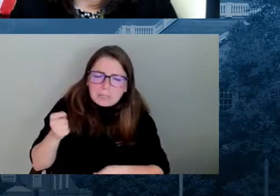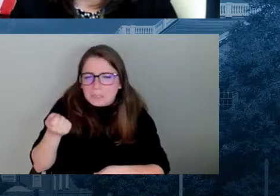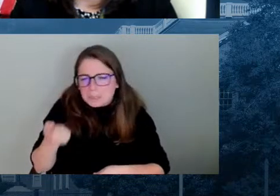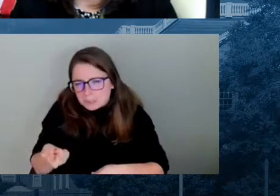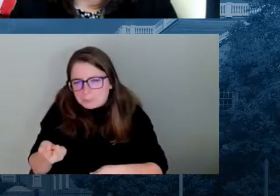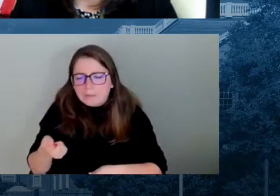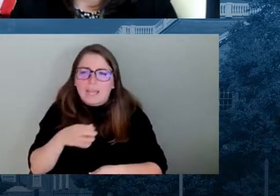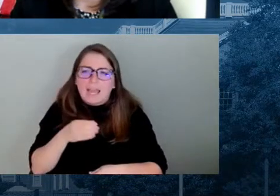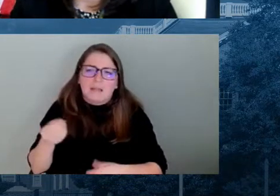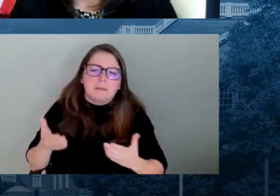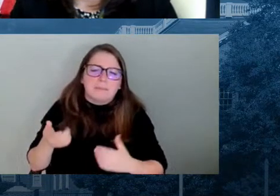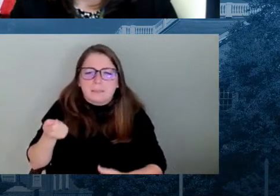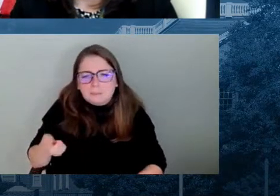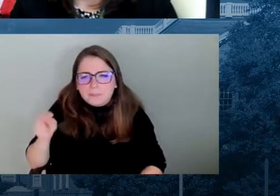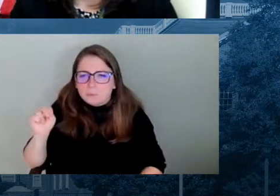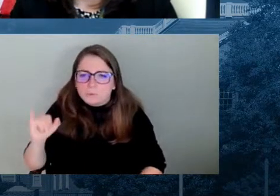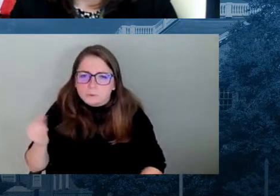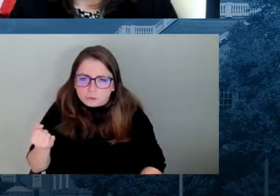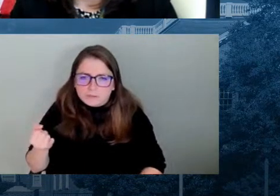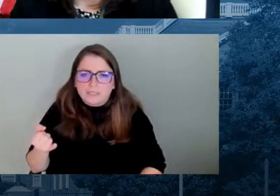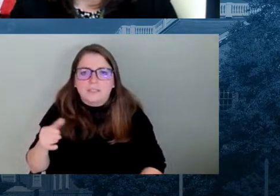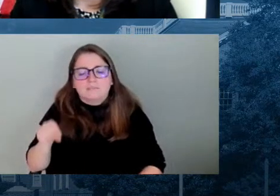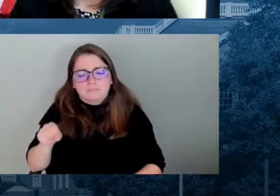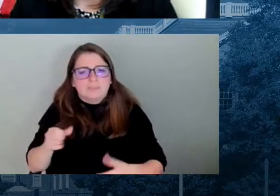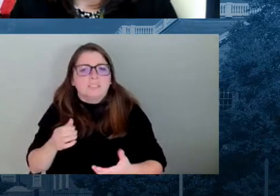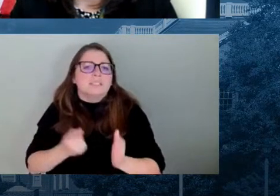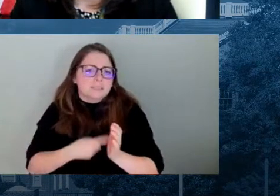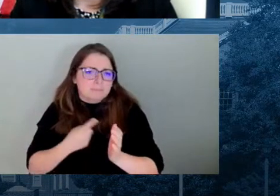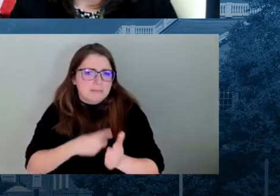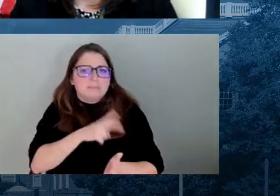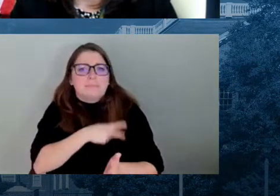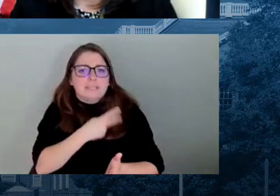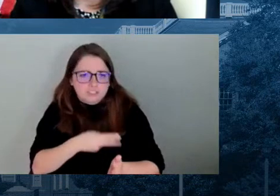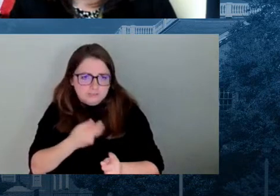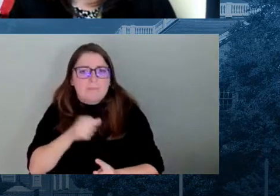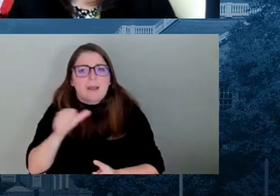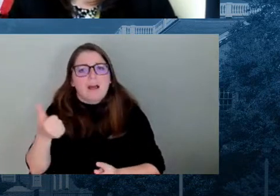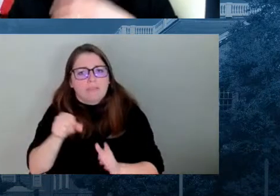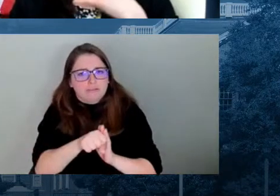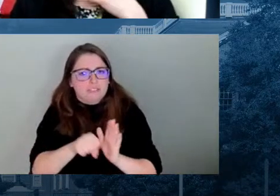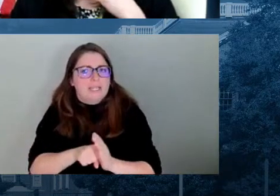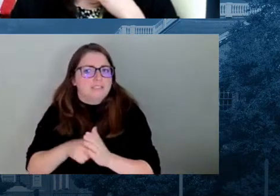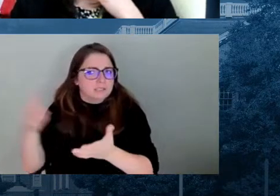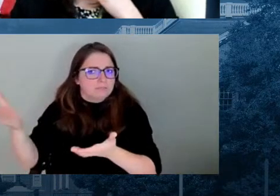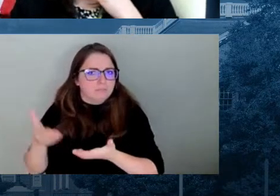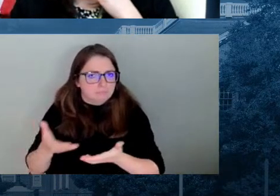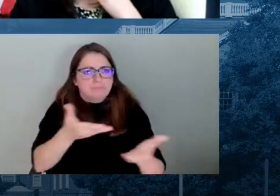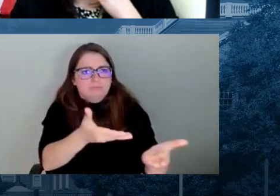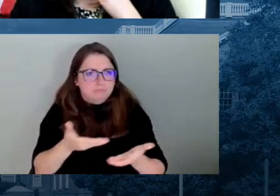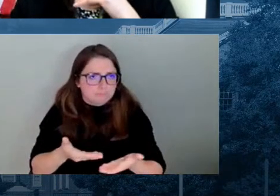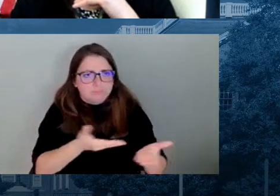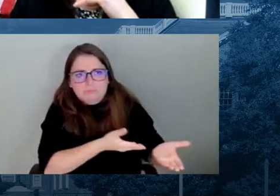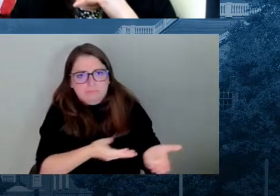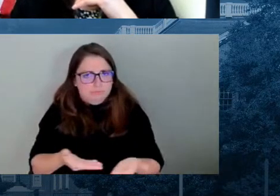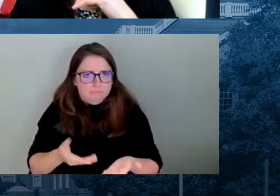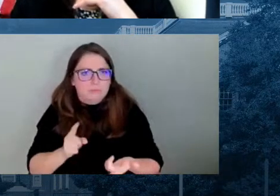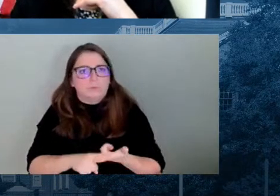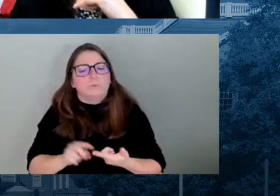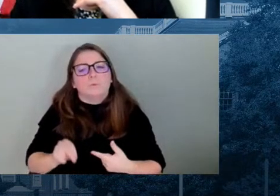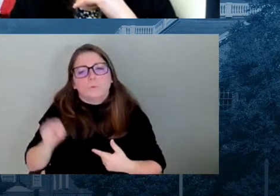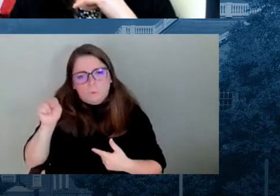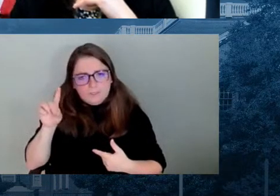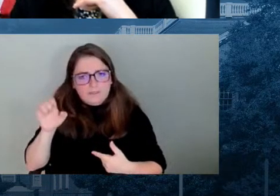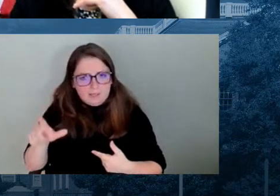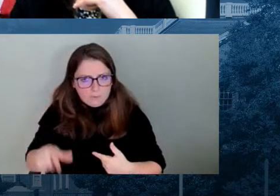New Jersey as well. And so, yeah, there would be patients coming from other states to hospitals here in northern Delaware. We actually